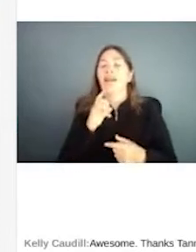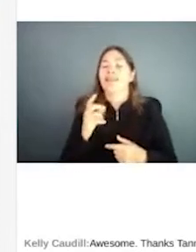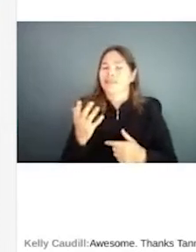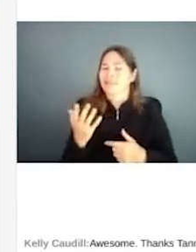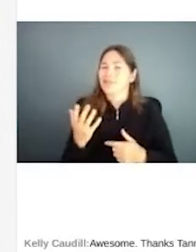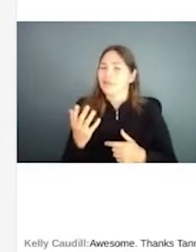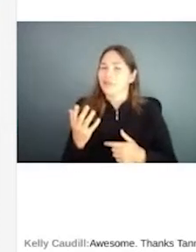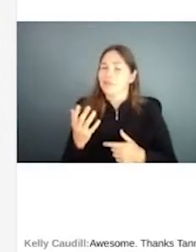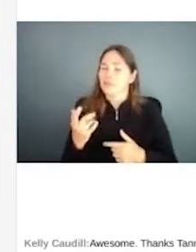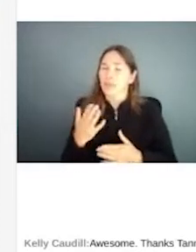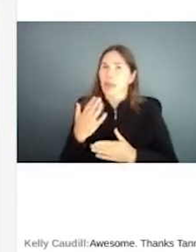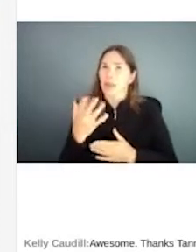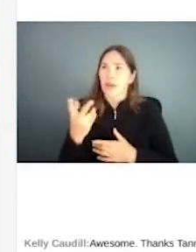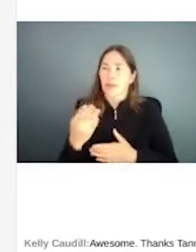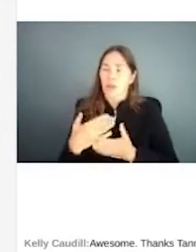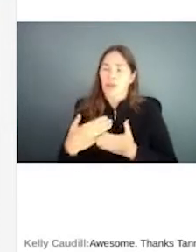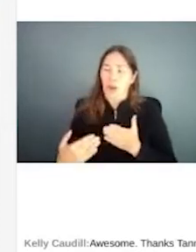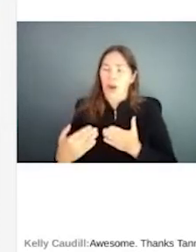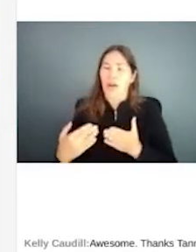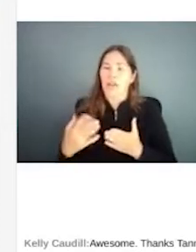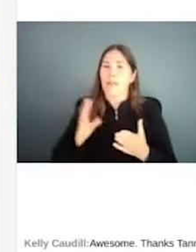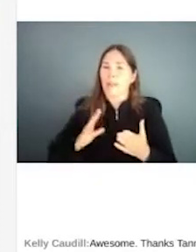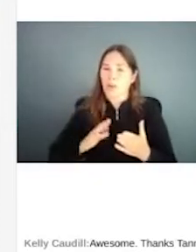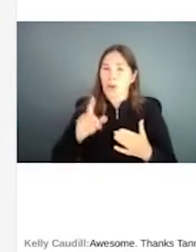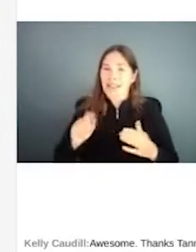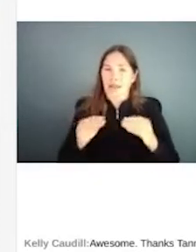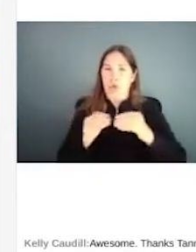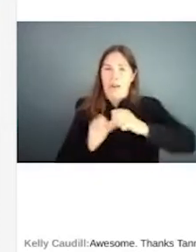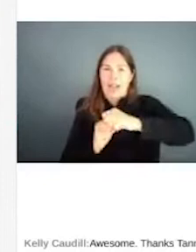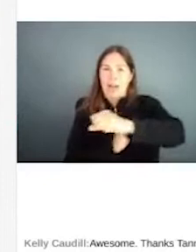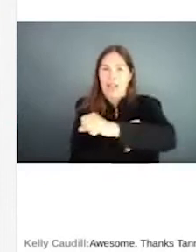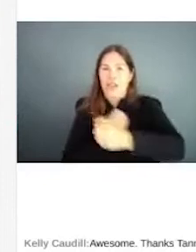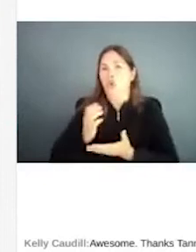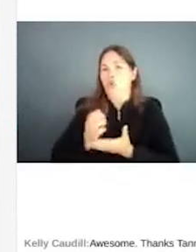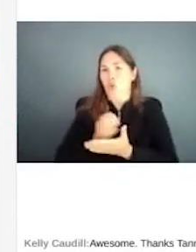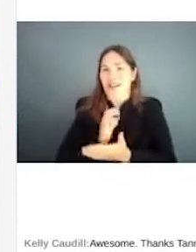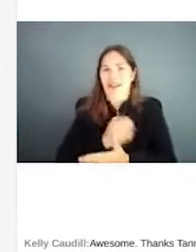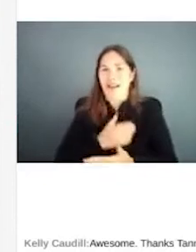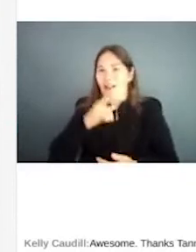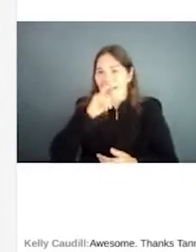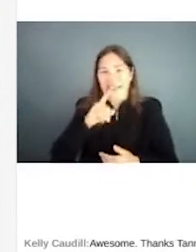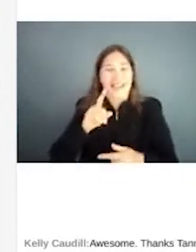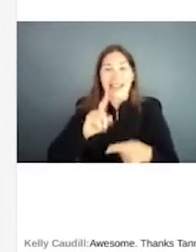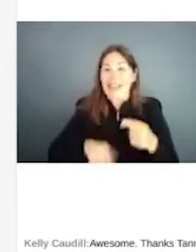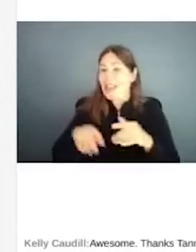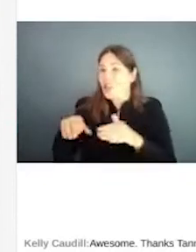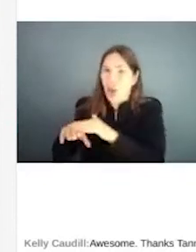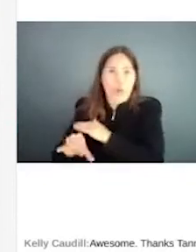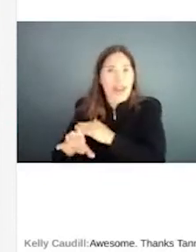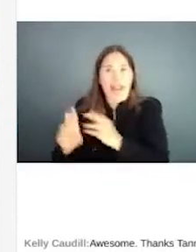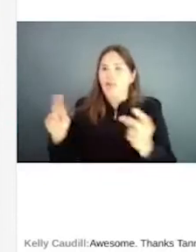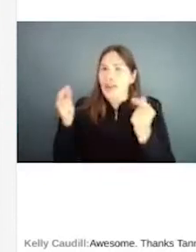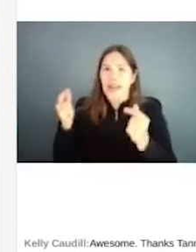that have been in the past. We need a more foundational course because our kids can't go right into Adobe Visual, and